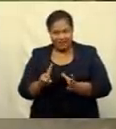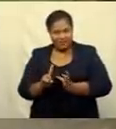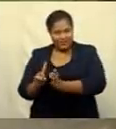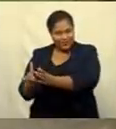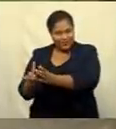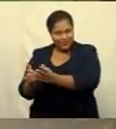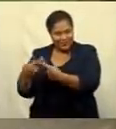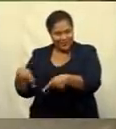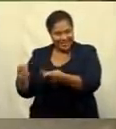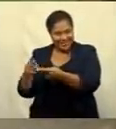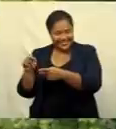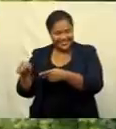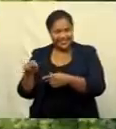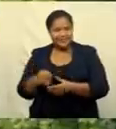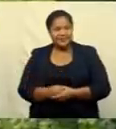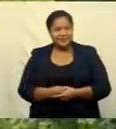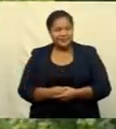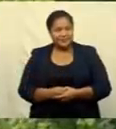facilities. The